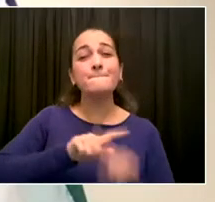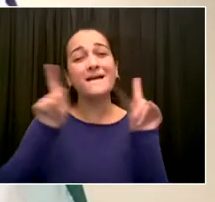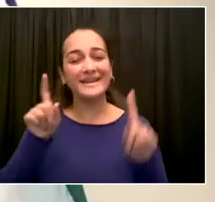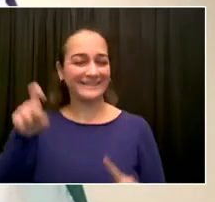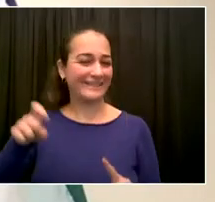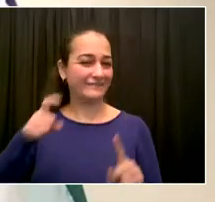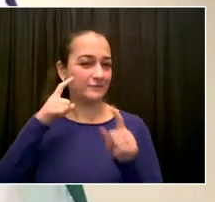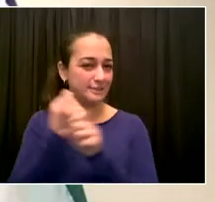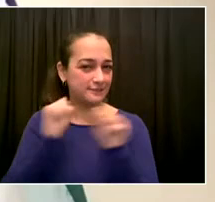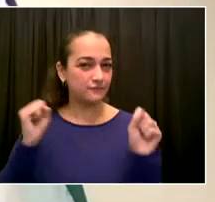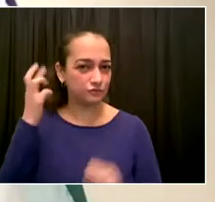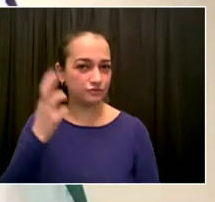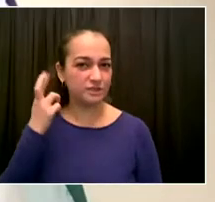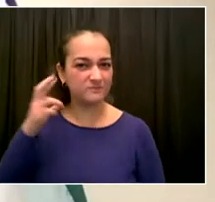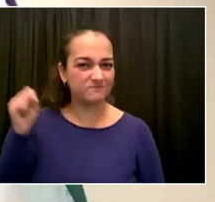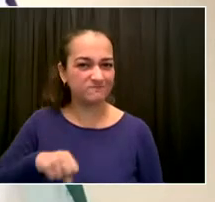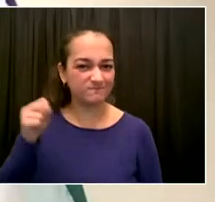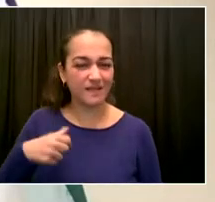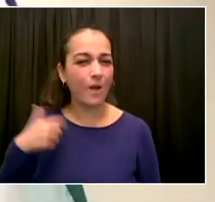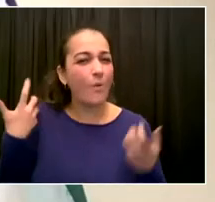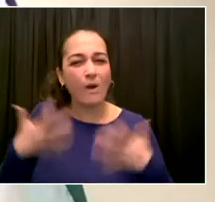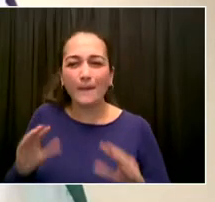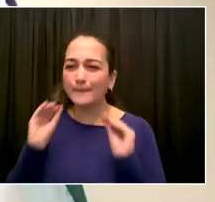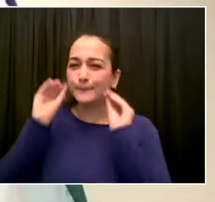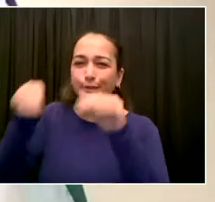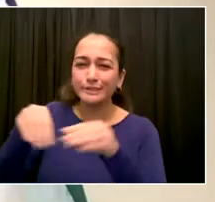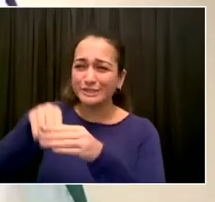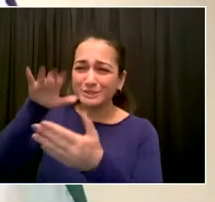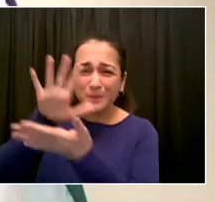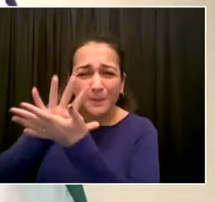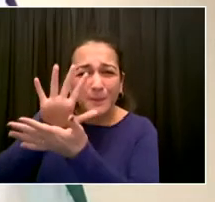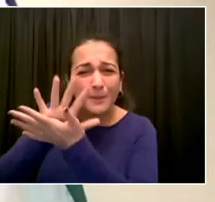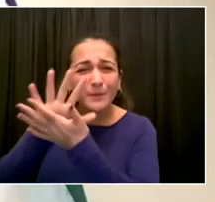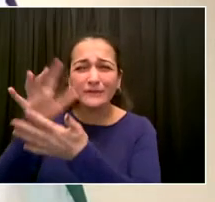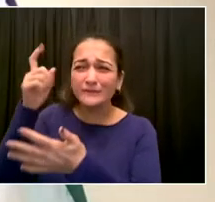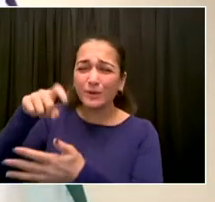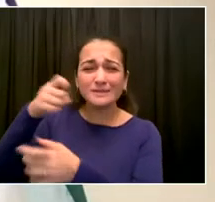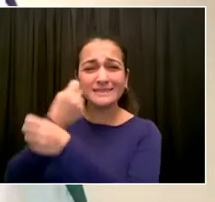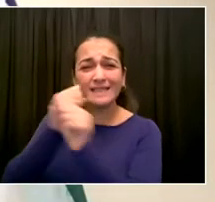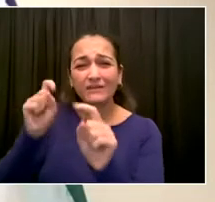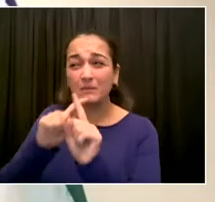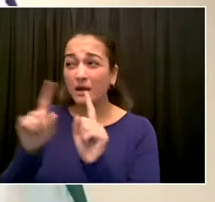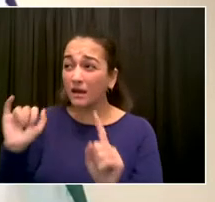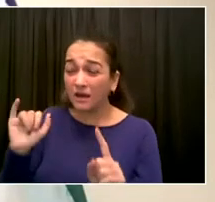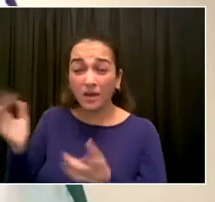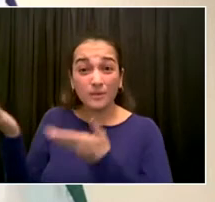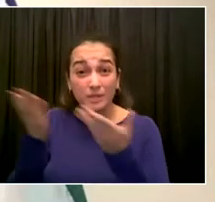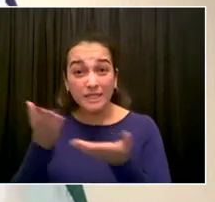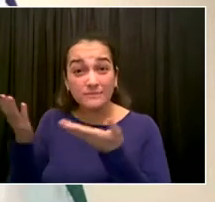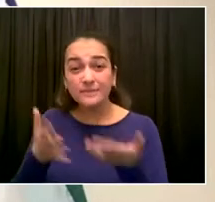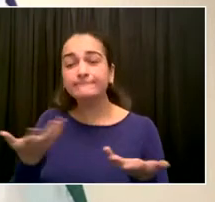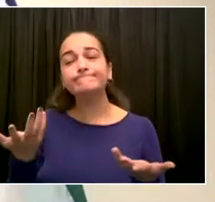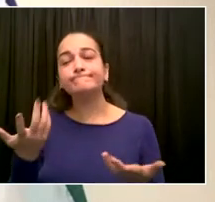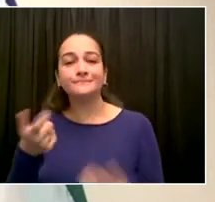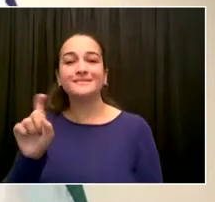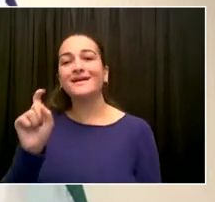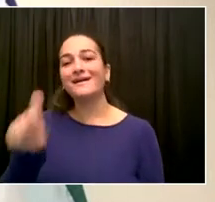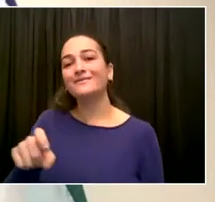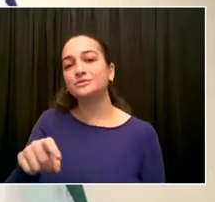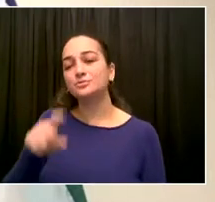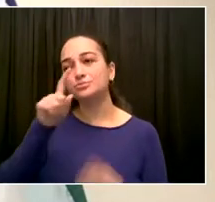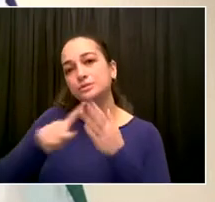important that we have our school safety agents, our metal detectors in the appropriate